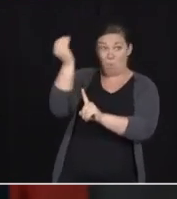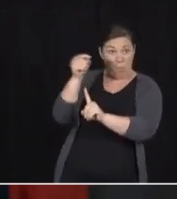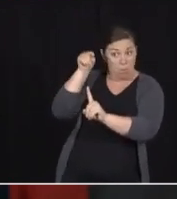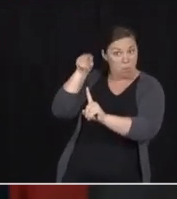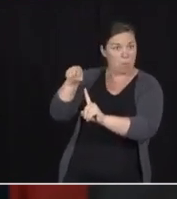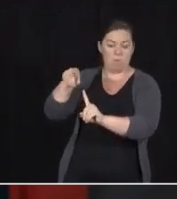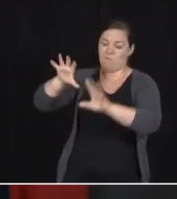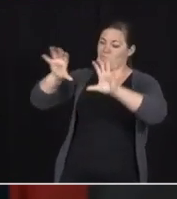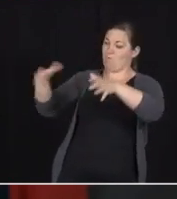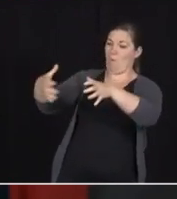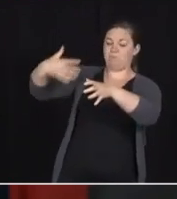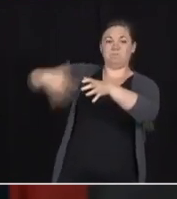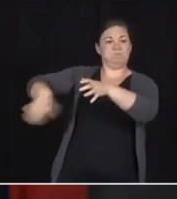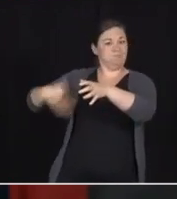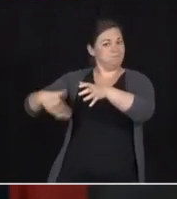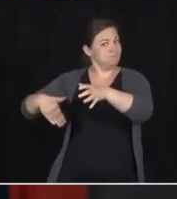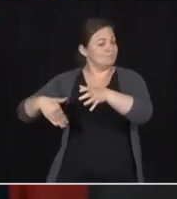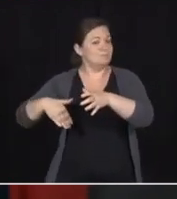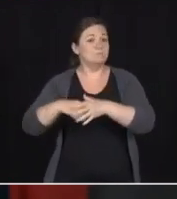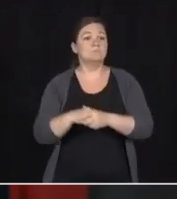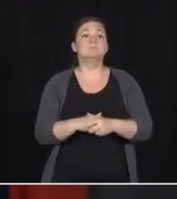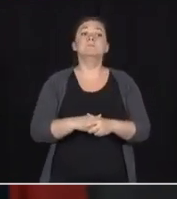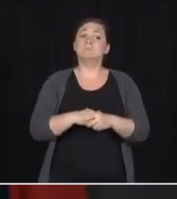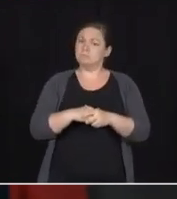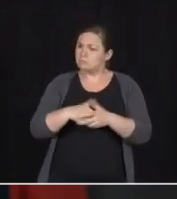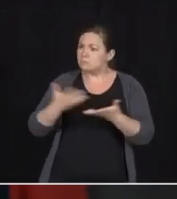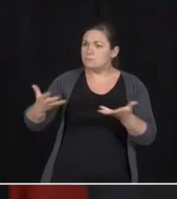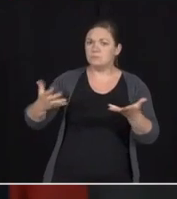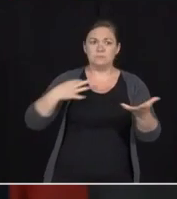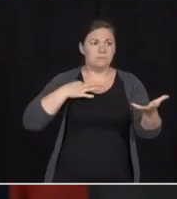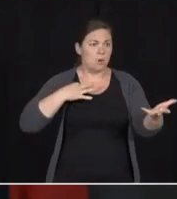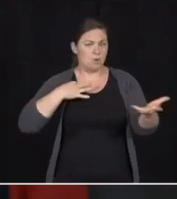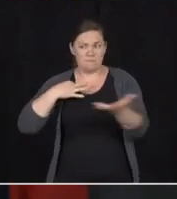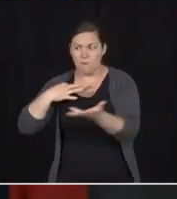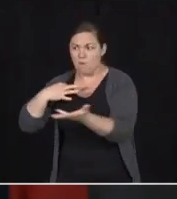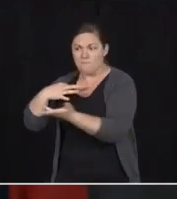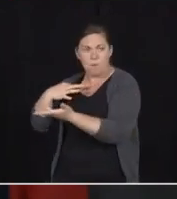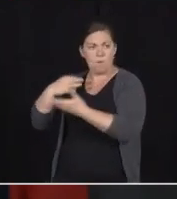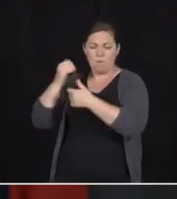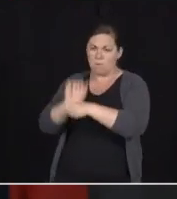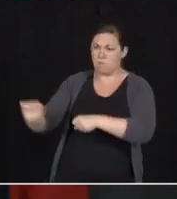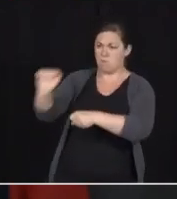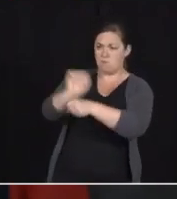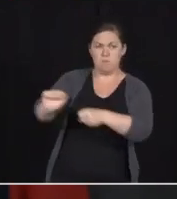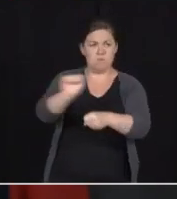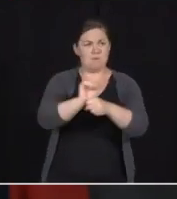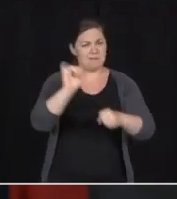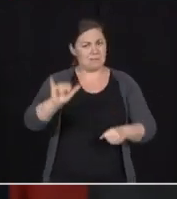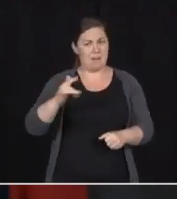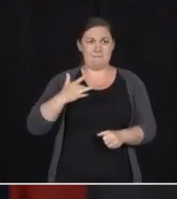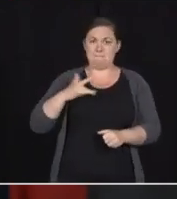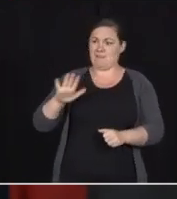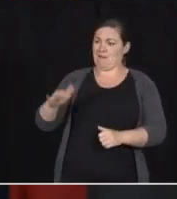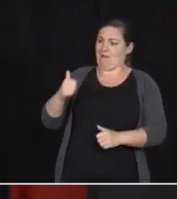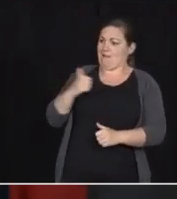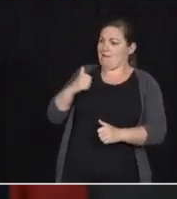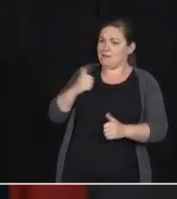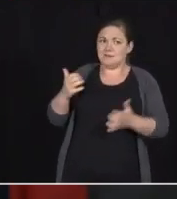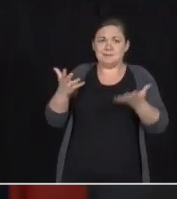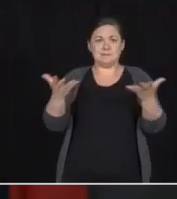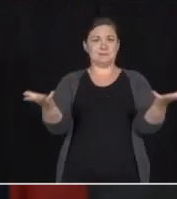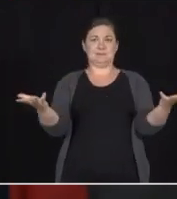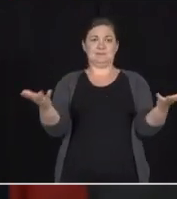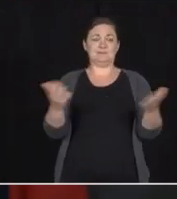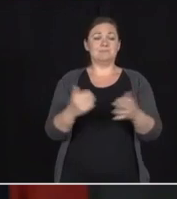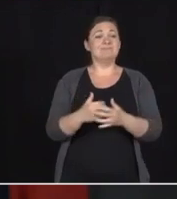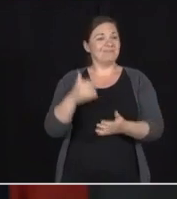this kind of action that shows what it means to be Canadian. This is what the Ontario spirit is all